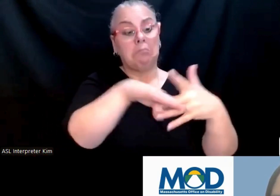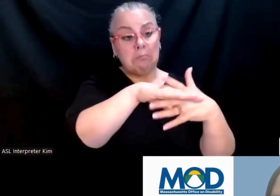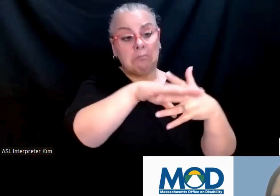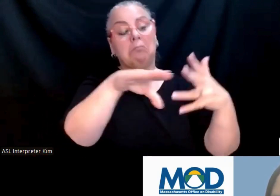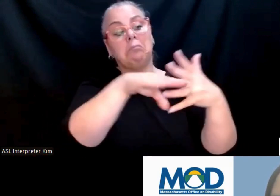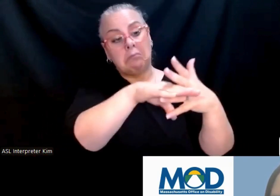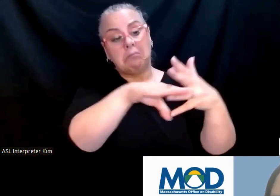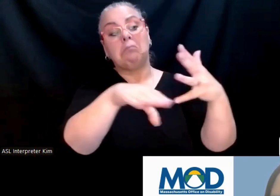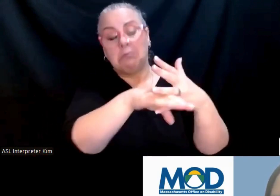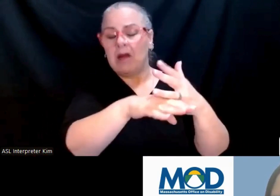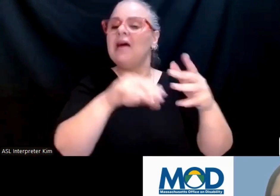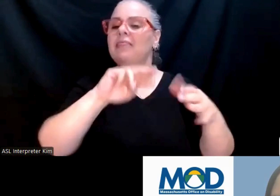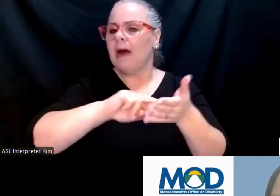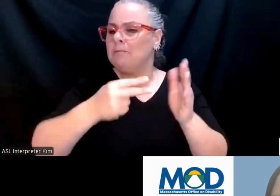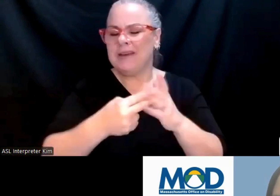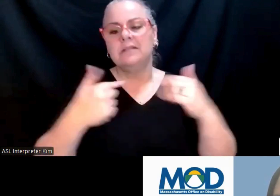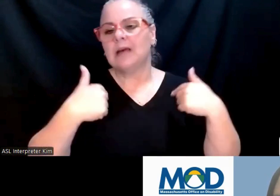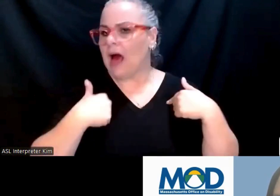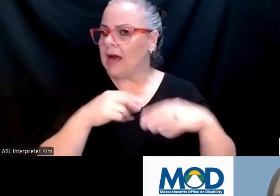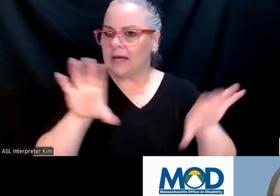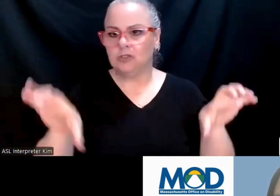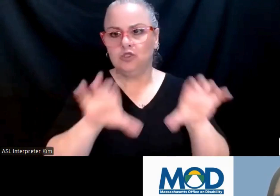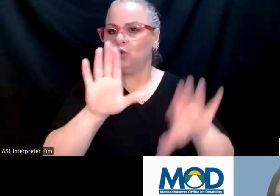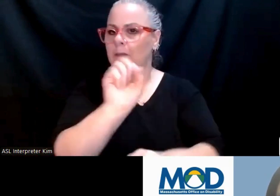be able to perform all my job tasks.